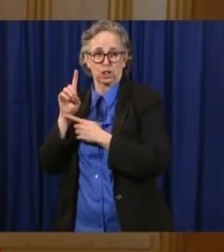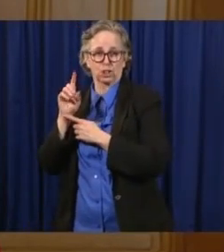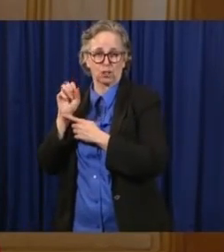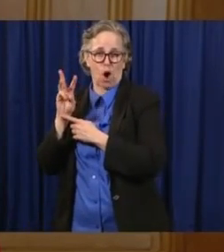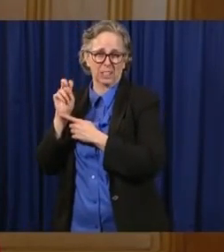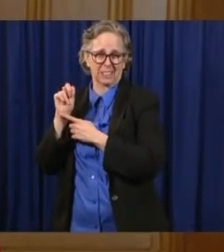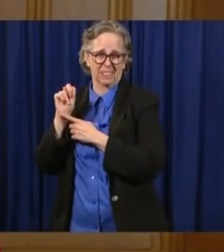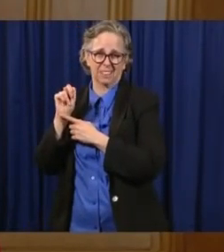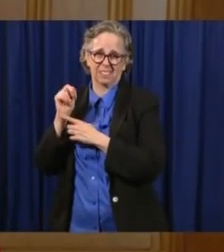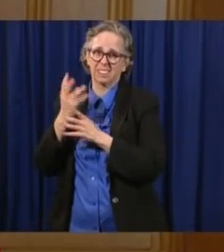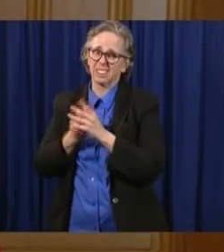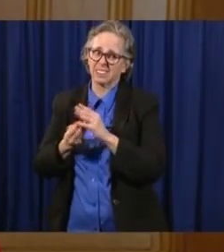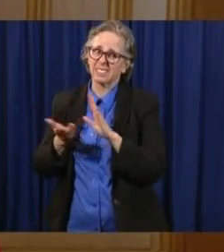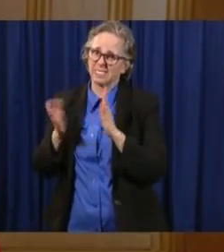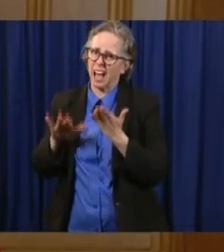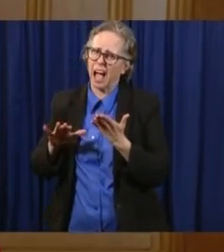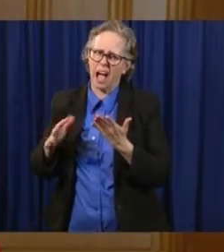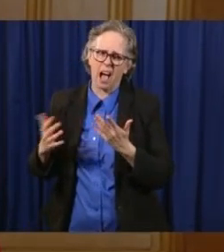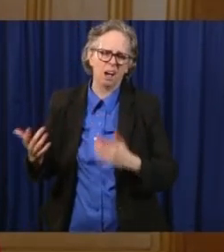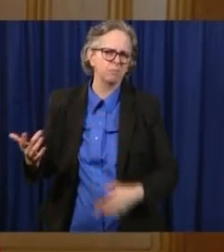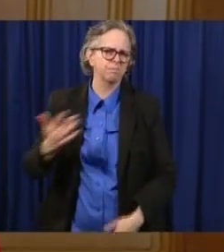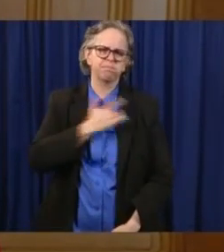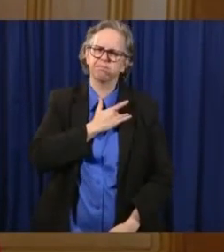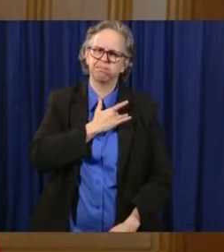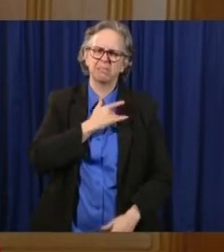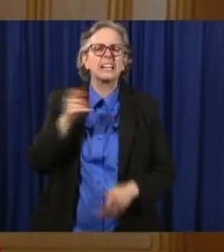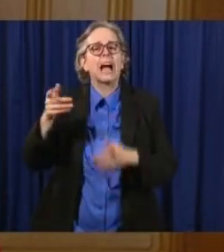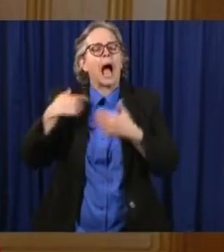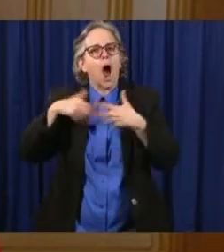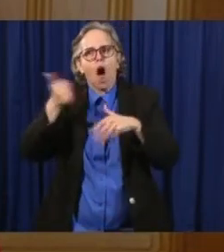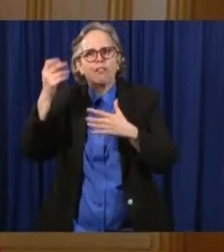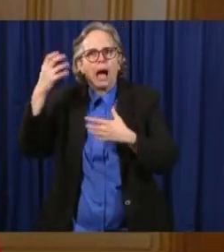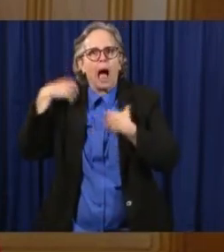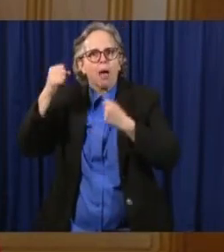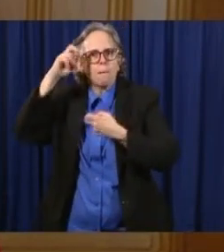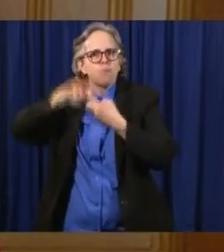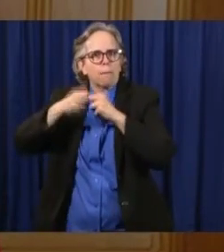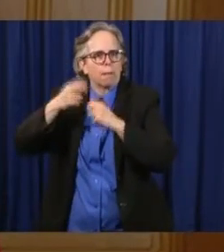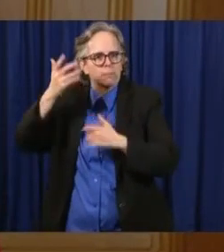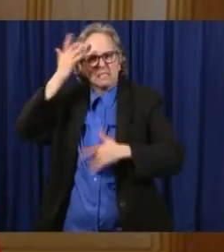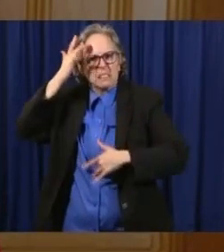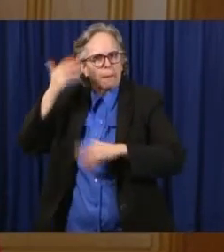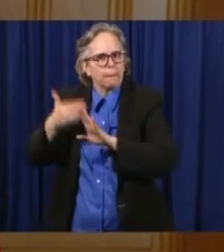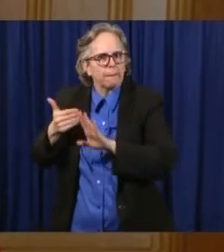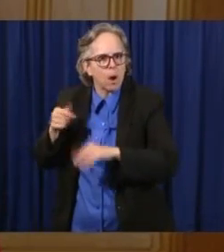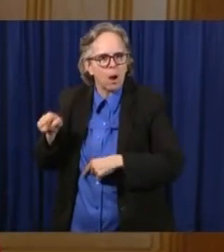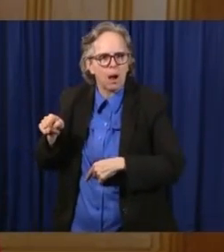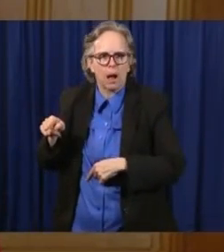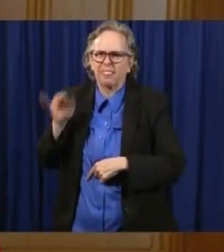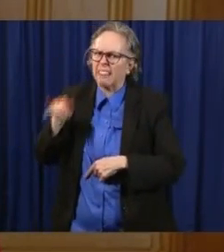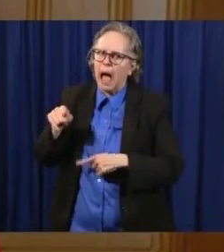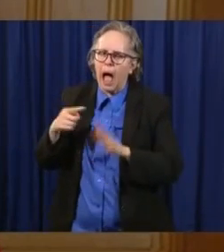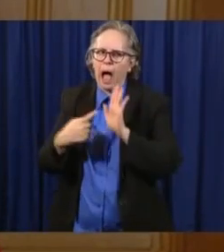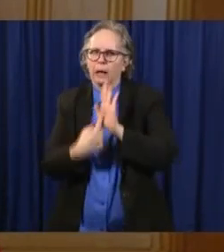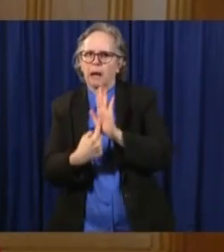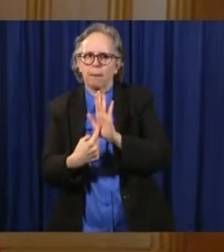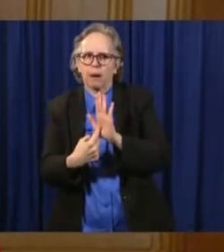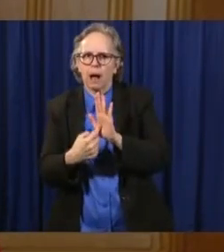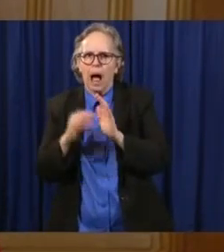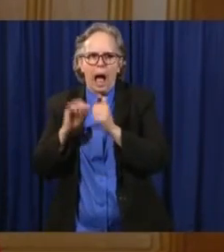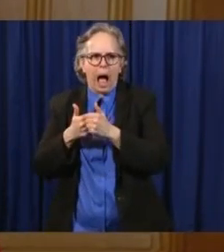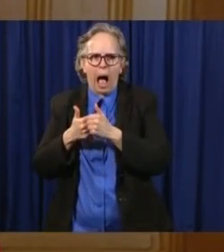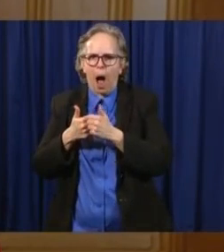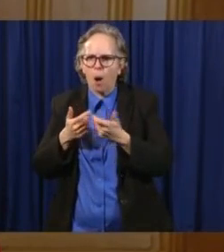he had some underlying health issues. And so one of the things we're looking at is how we deal with that.